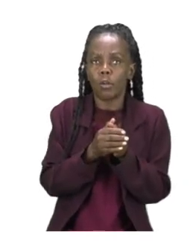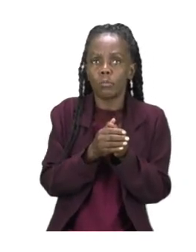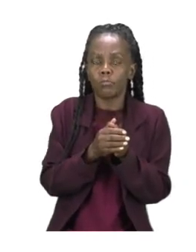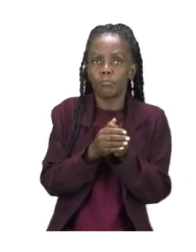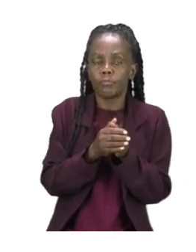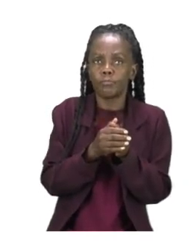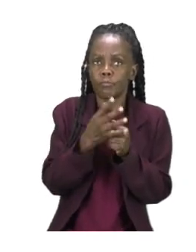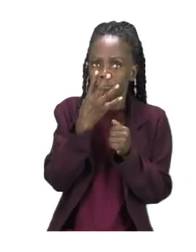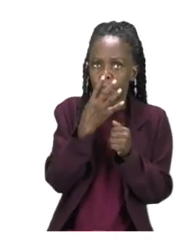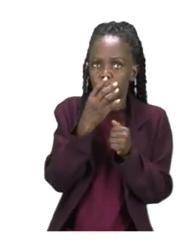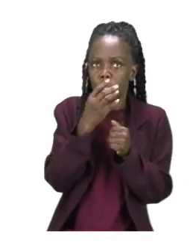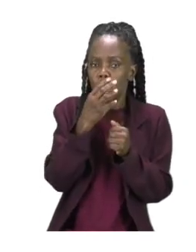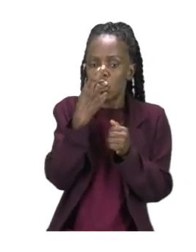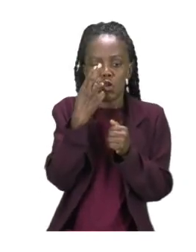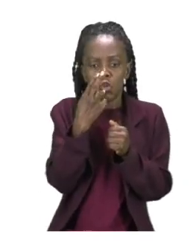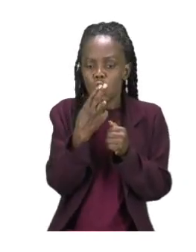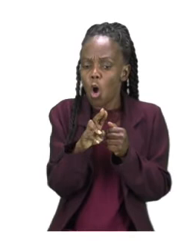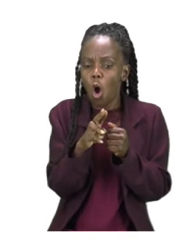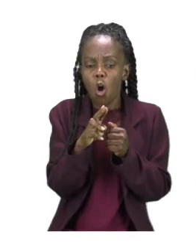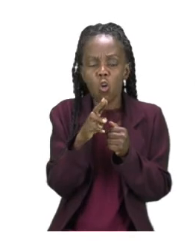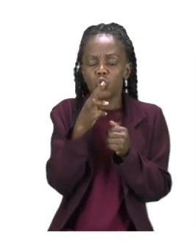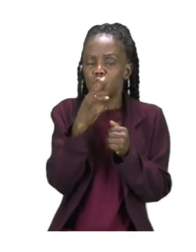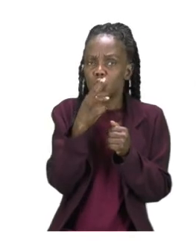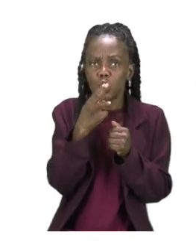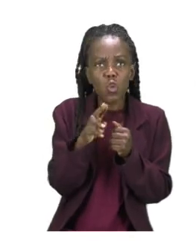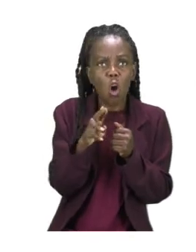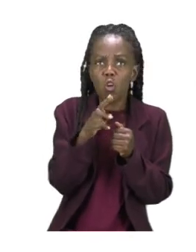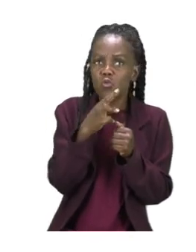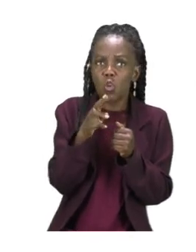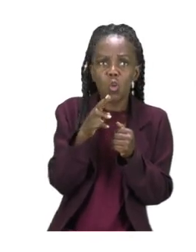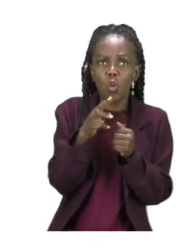"Not by the hairs of our chins.